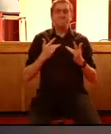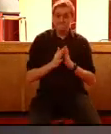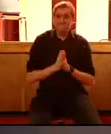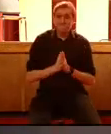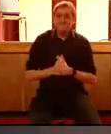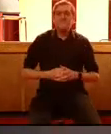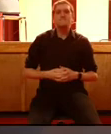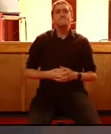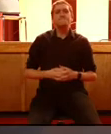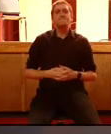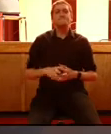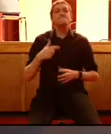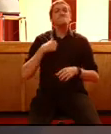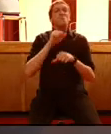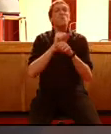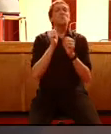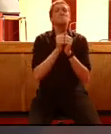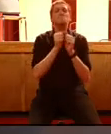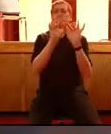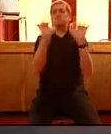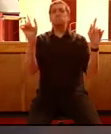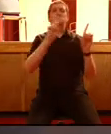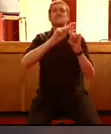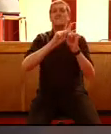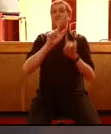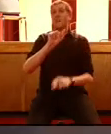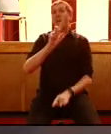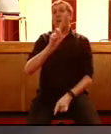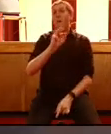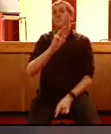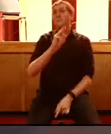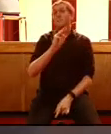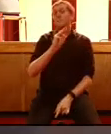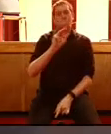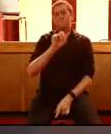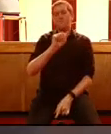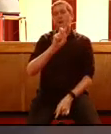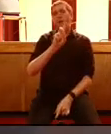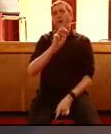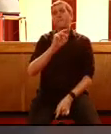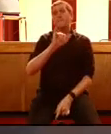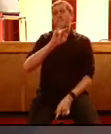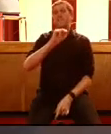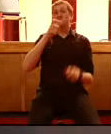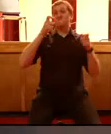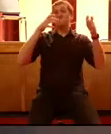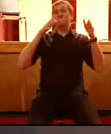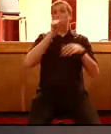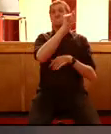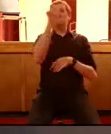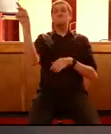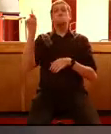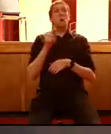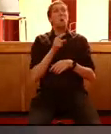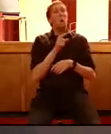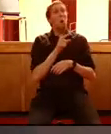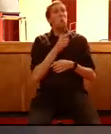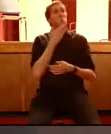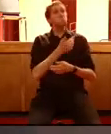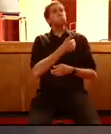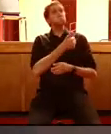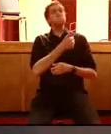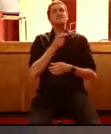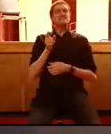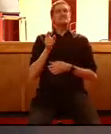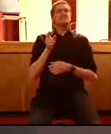Working under several different administrators and seeing the strategies and things that some did that were good and some that were bad,